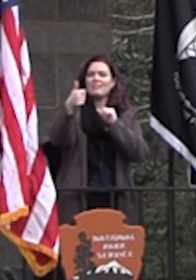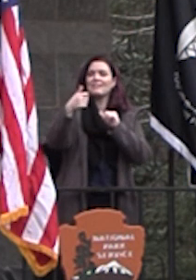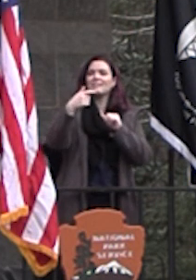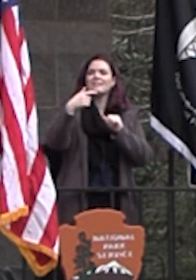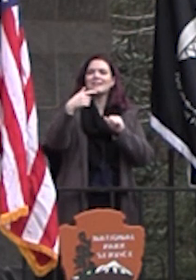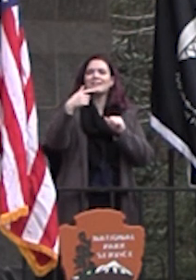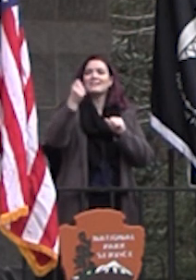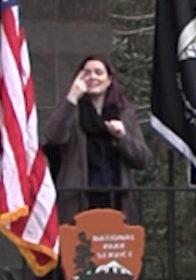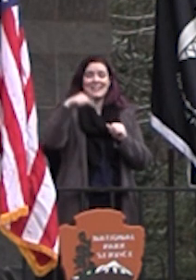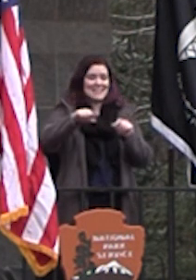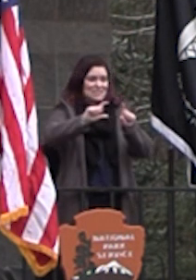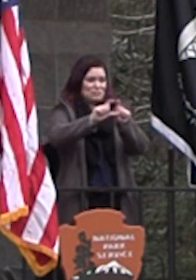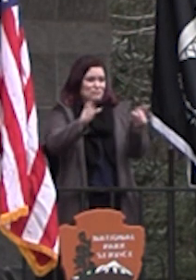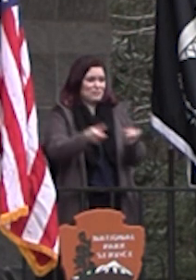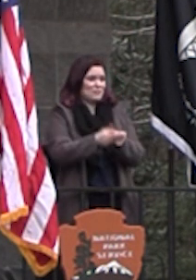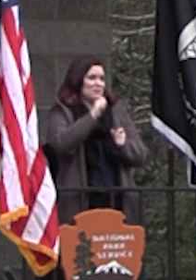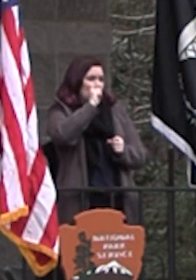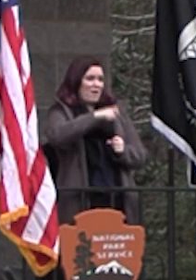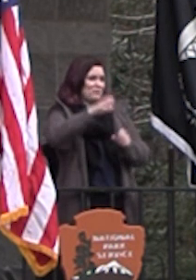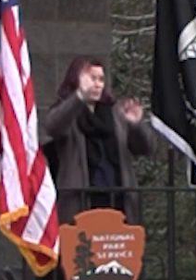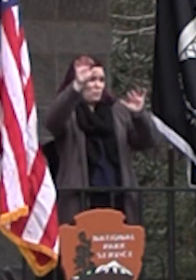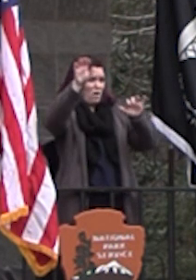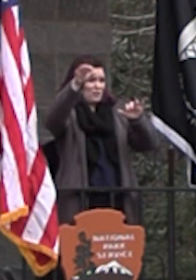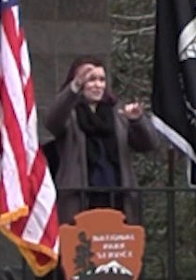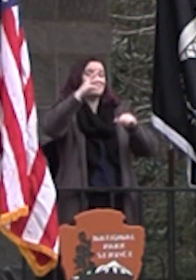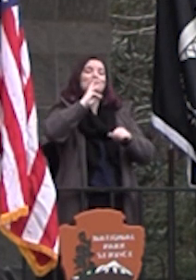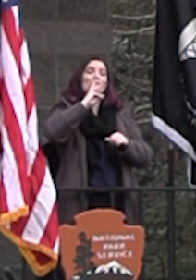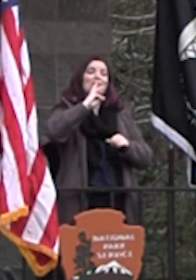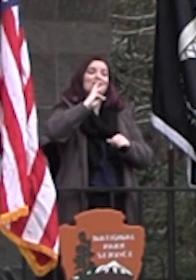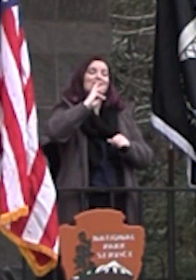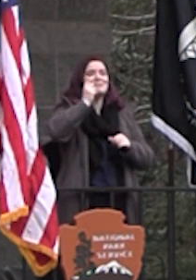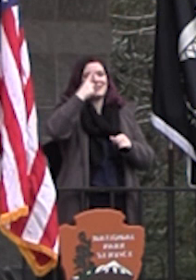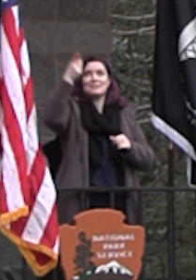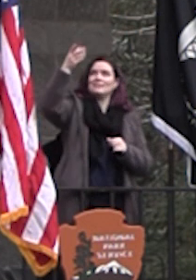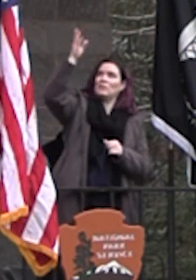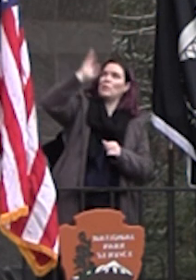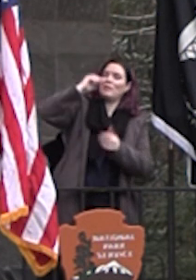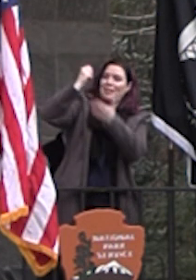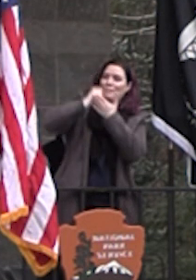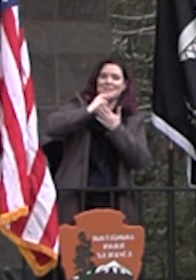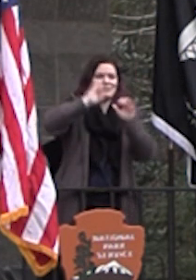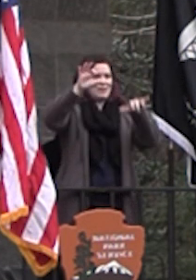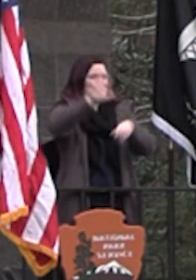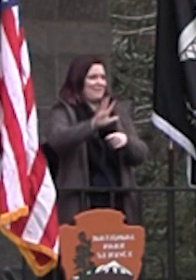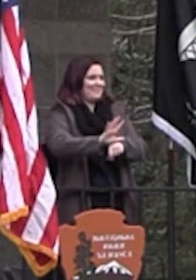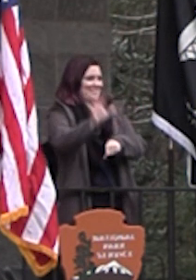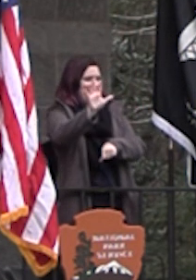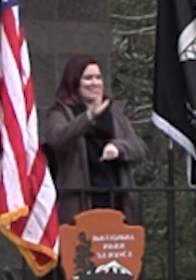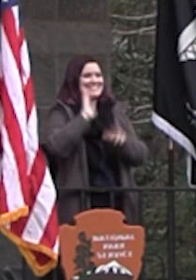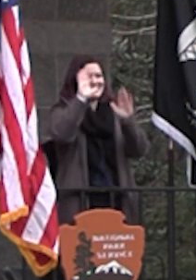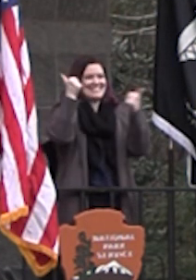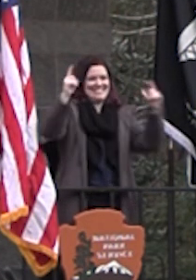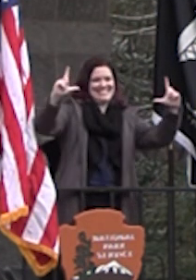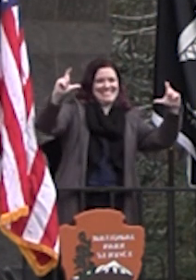is water these wreaths, because the good Lord's going to do that for us about 5 o'clock. Yeah. Hey, can I take their picture? Yeah. All right, everybody